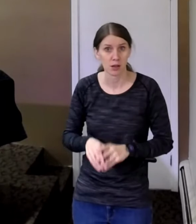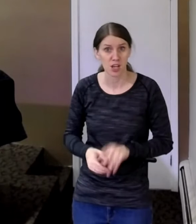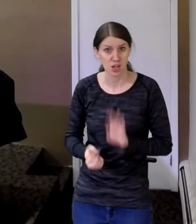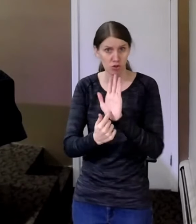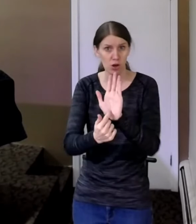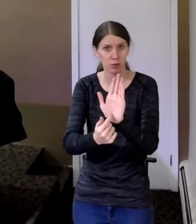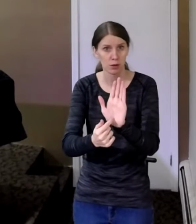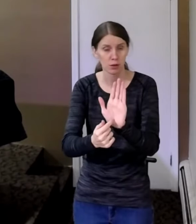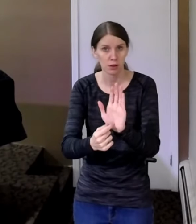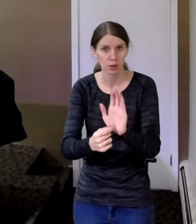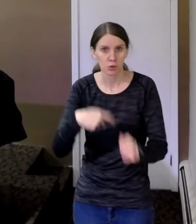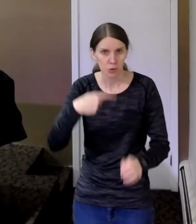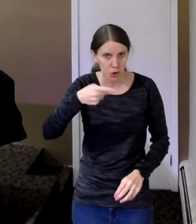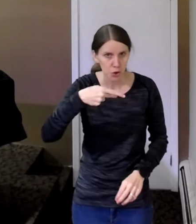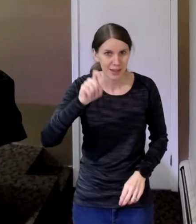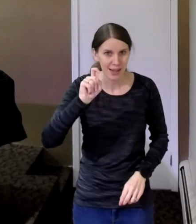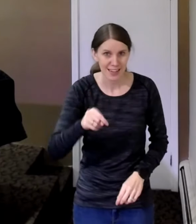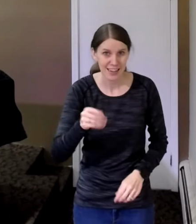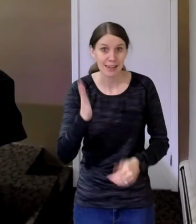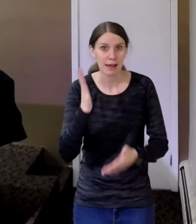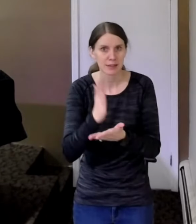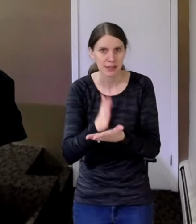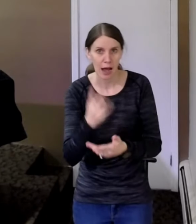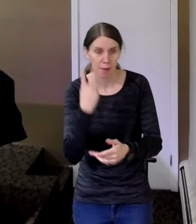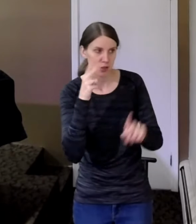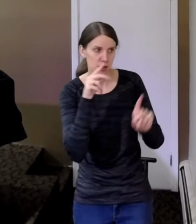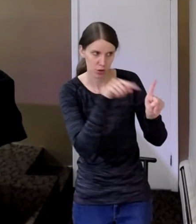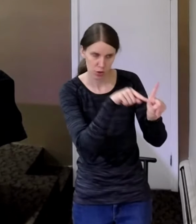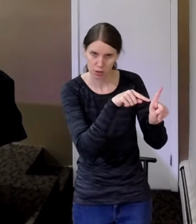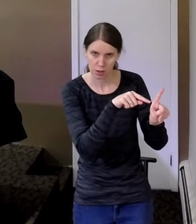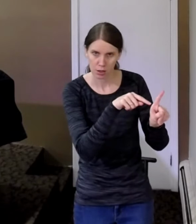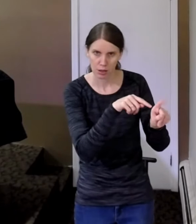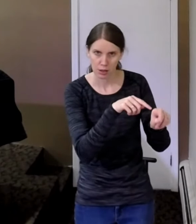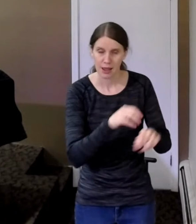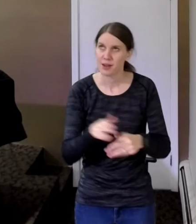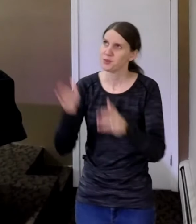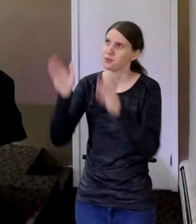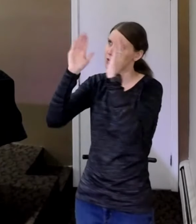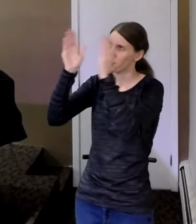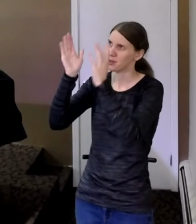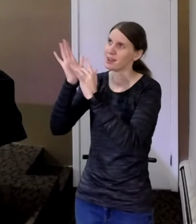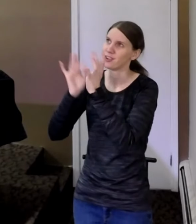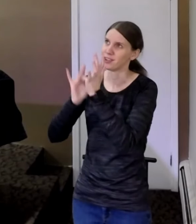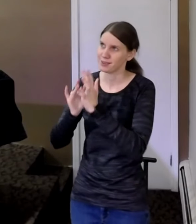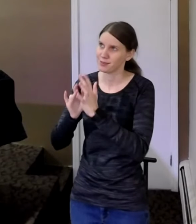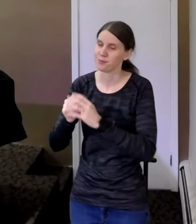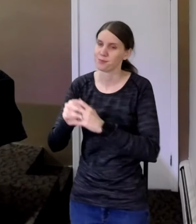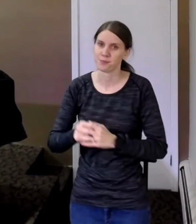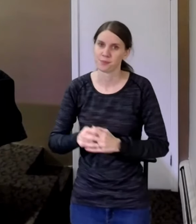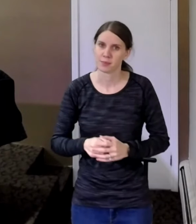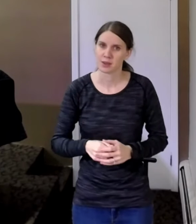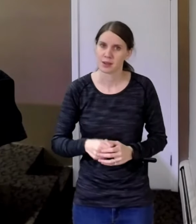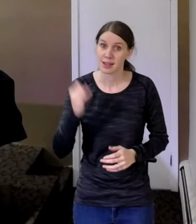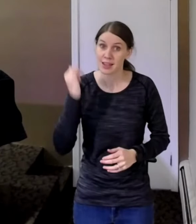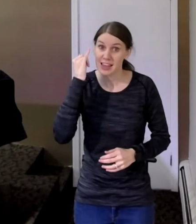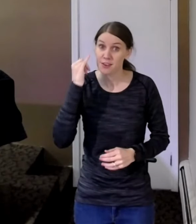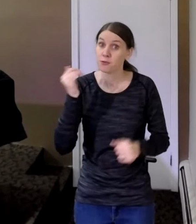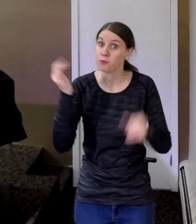So we have to get our eyes off of that and back onto the Lord Jesus Christ. If we hope